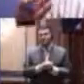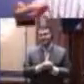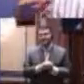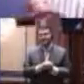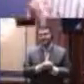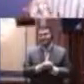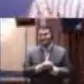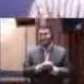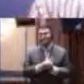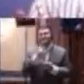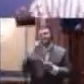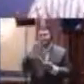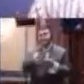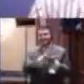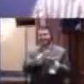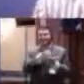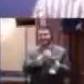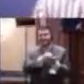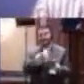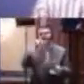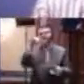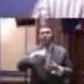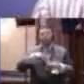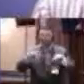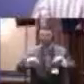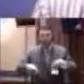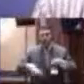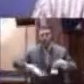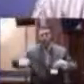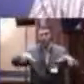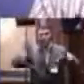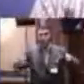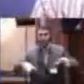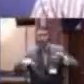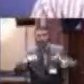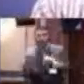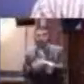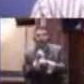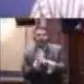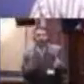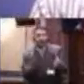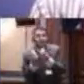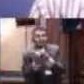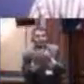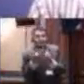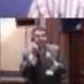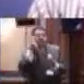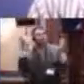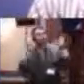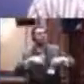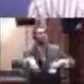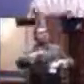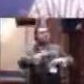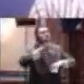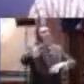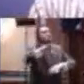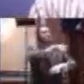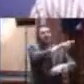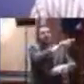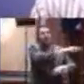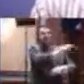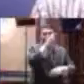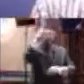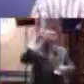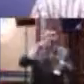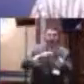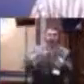gigantic state, has led to the disempowerment of civil society. If you look at even the traditional social